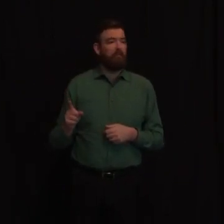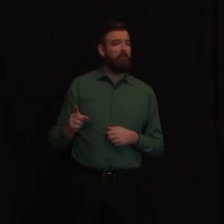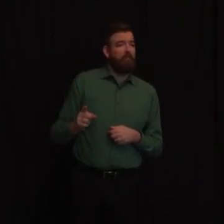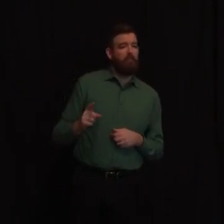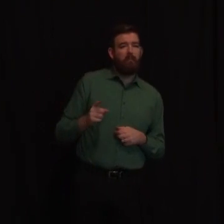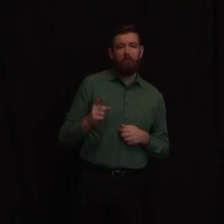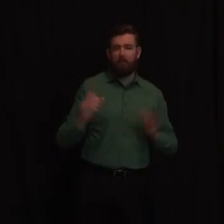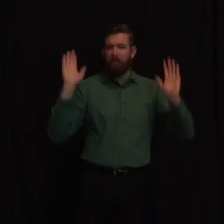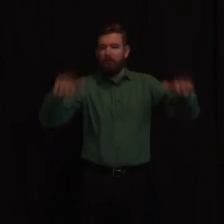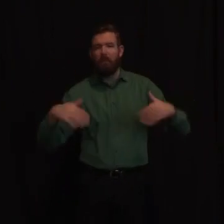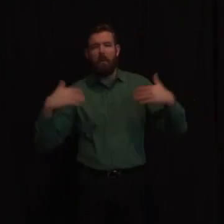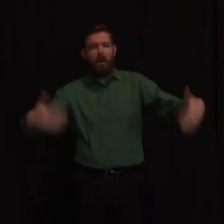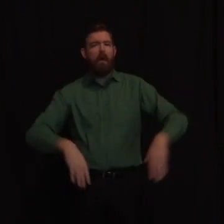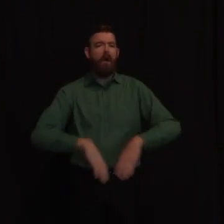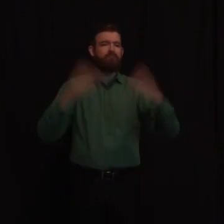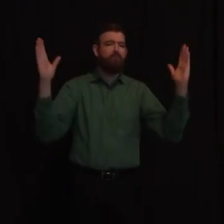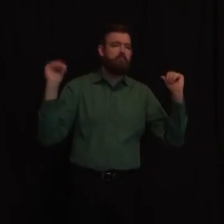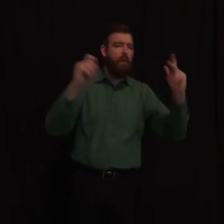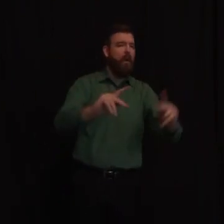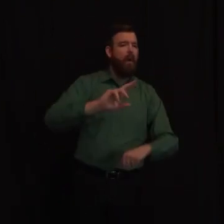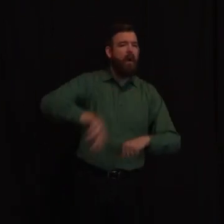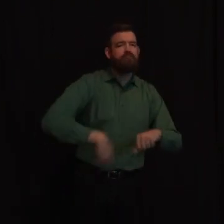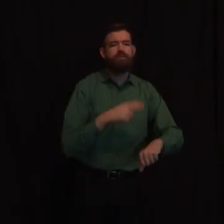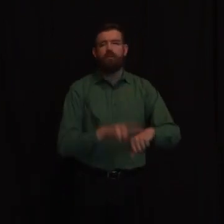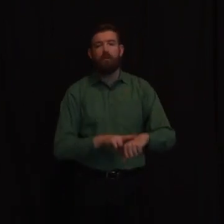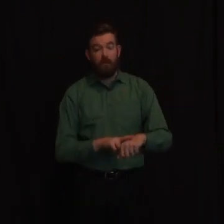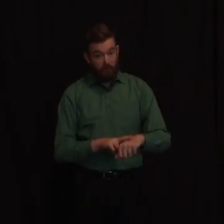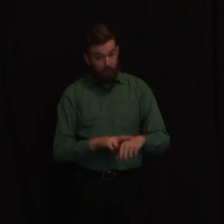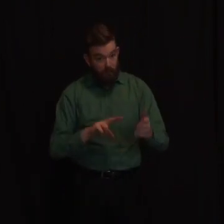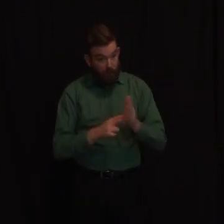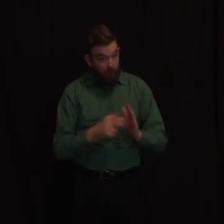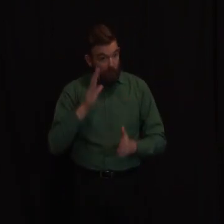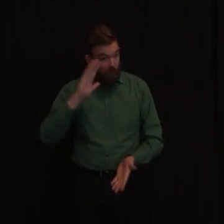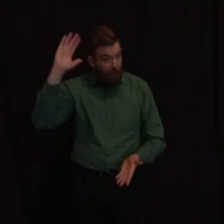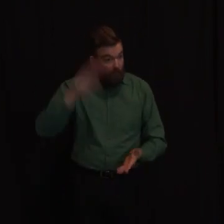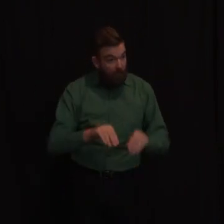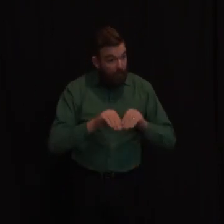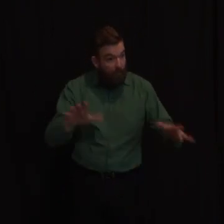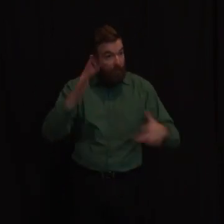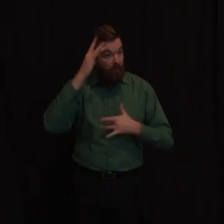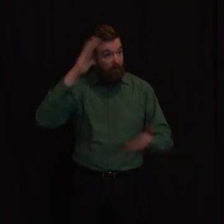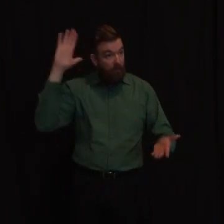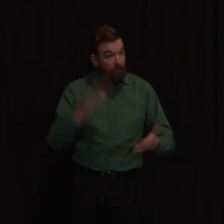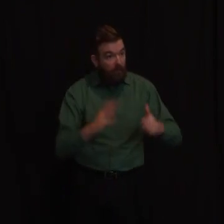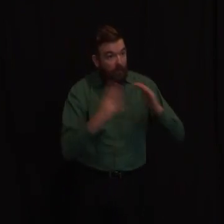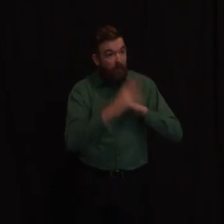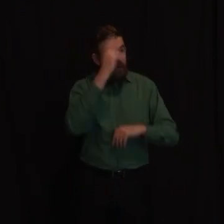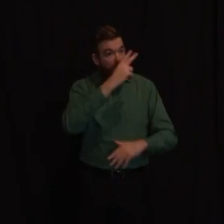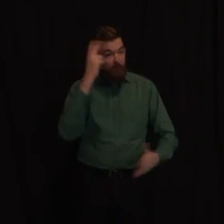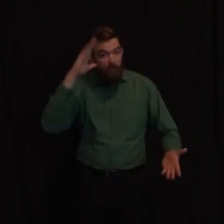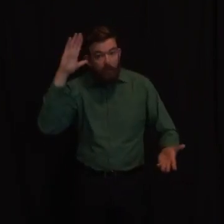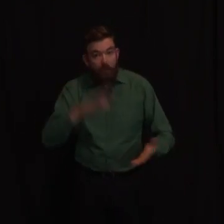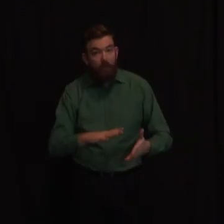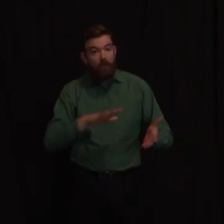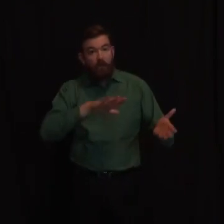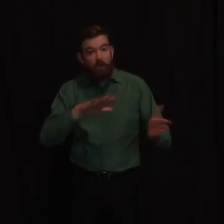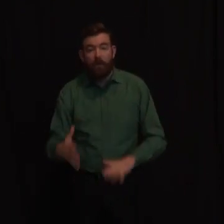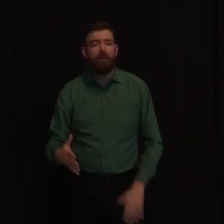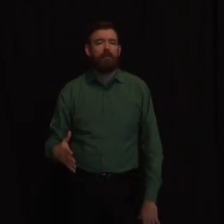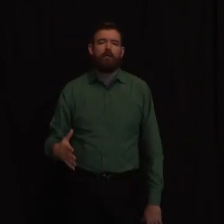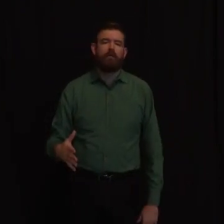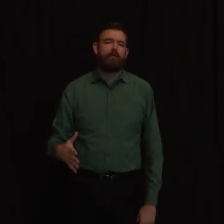will lead to lower infections, lower hospitalizations, and lower fatalities is being completely,